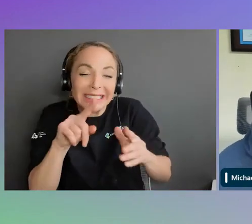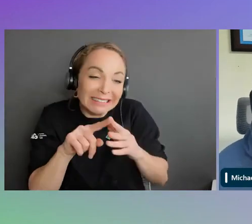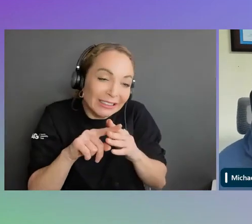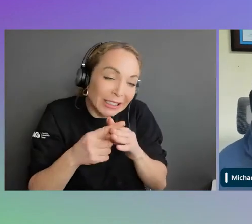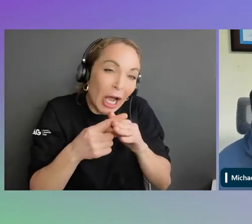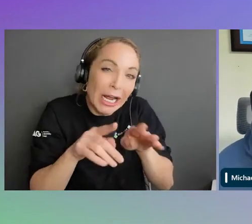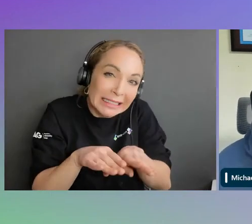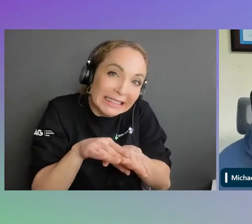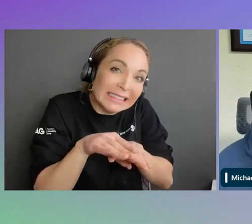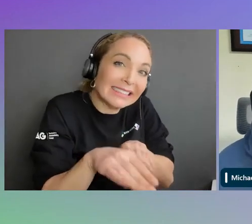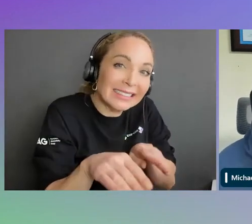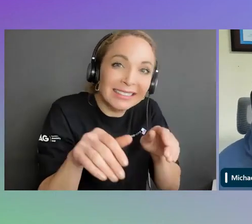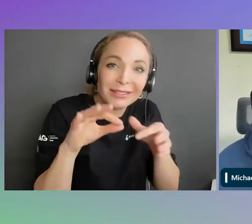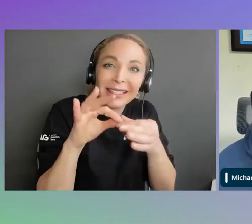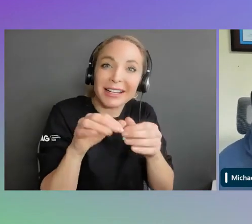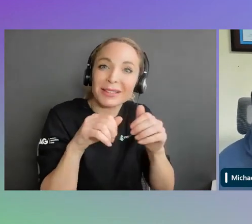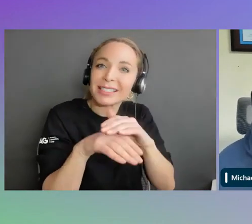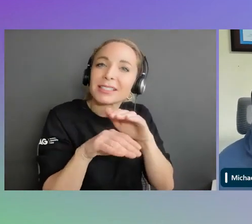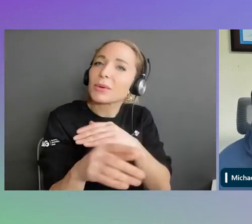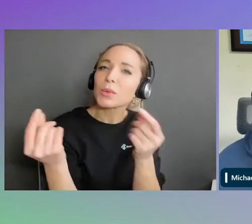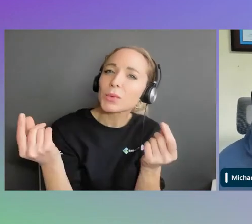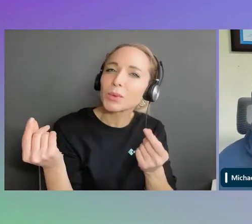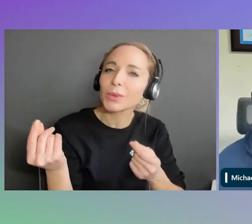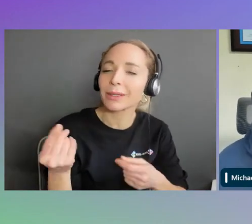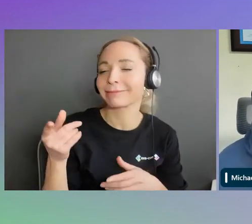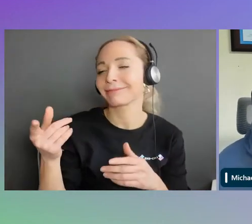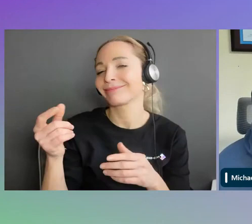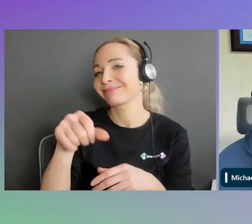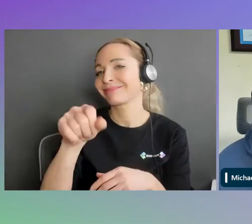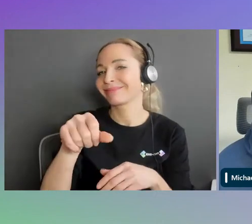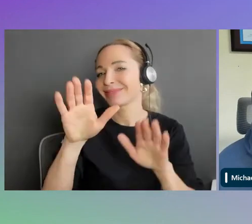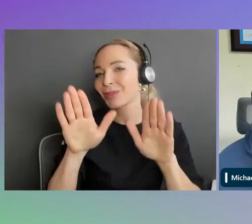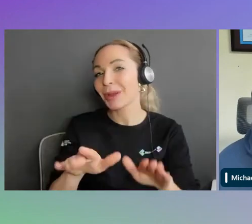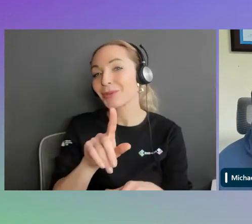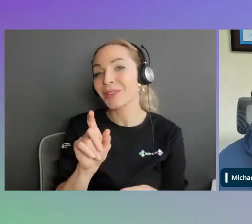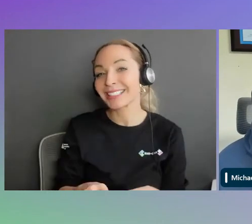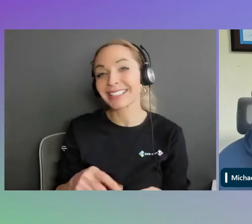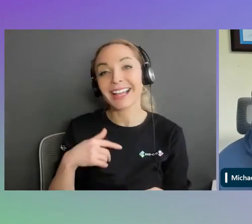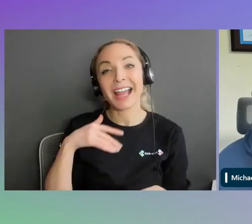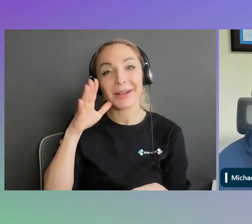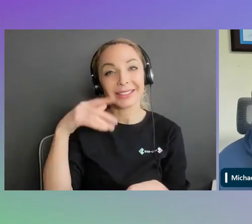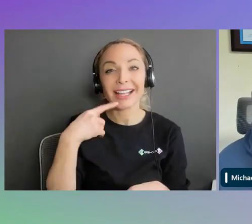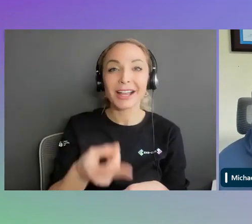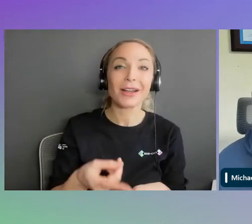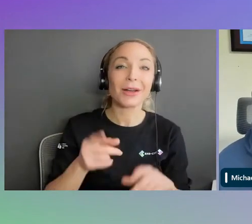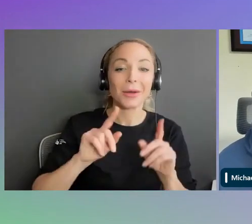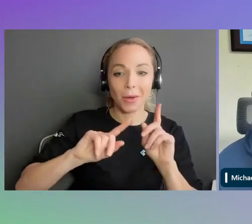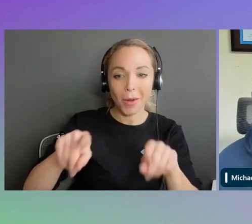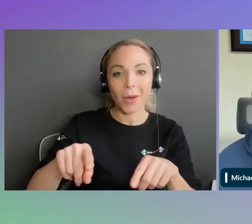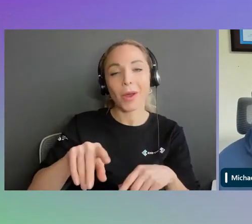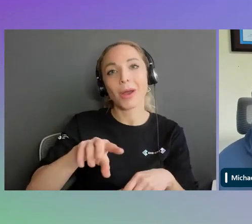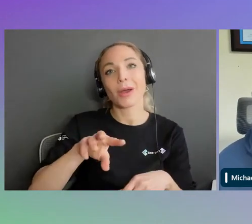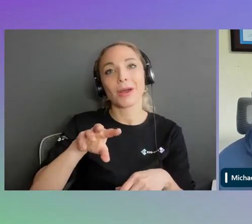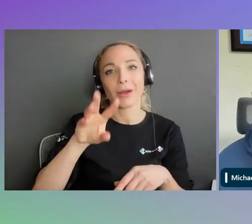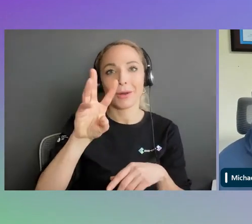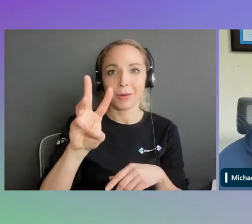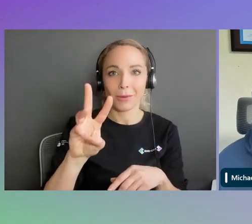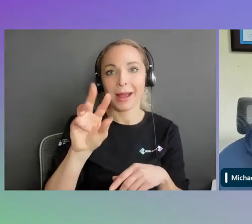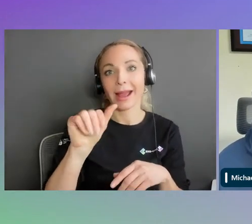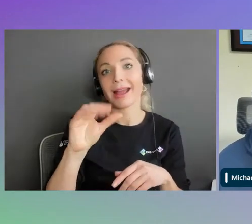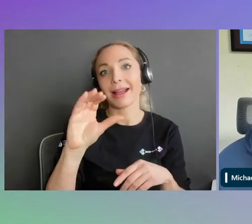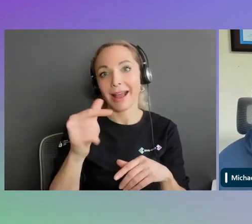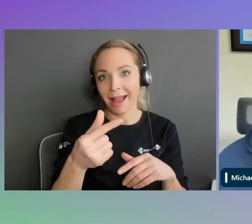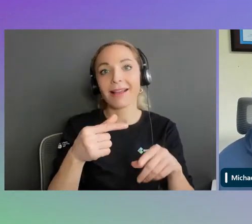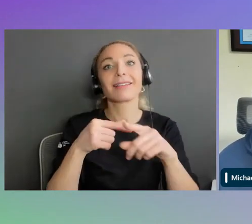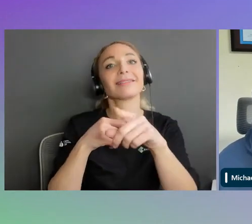Yeah, great question as well. I would say go to WCAG. they have a bunch of checklists on